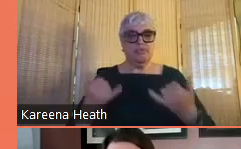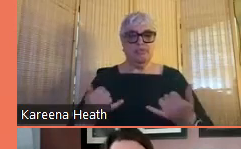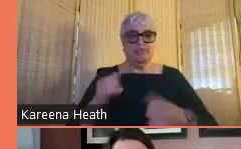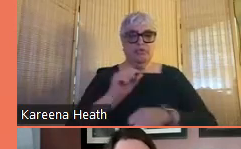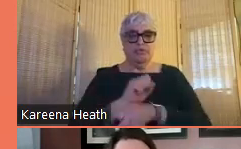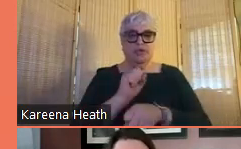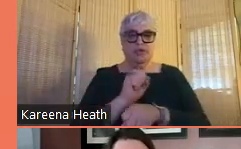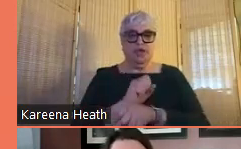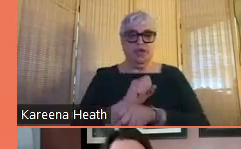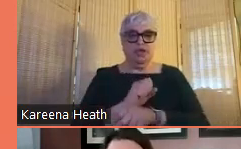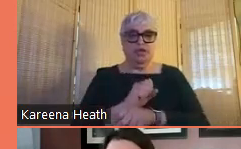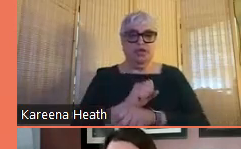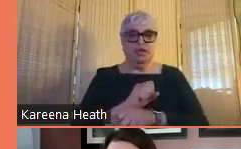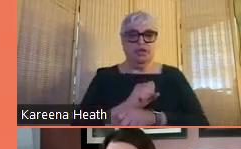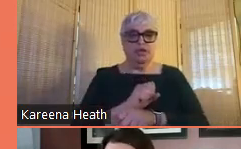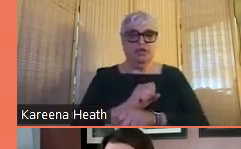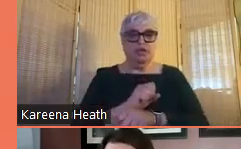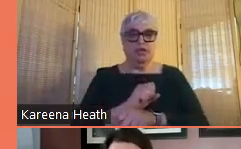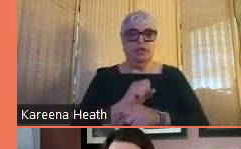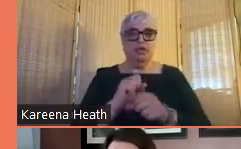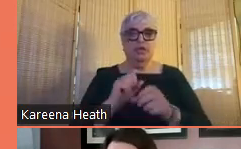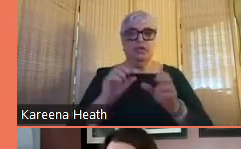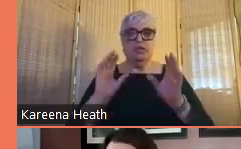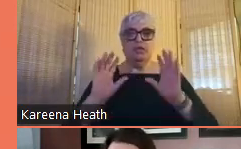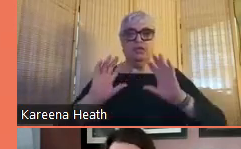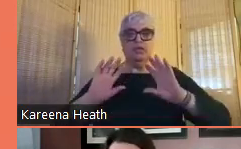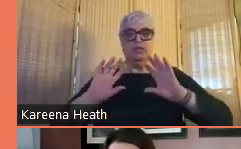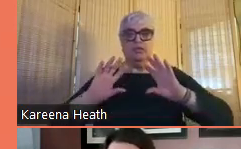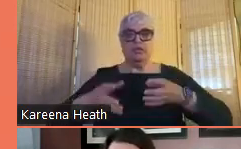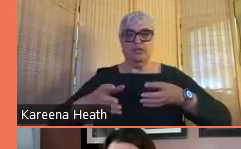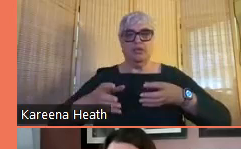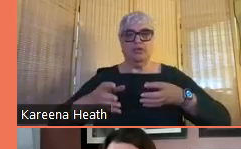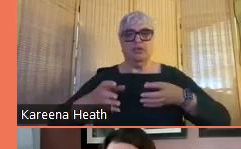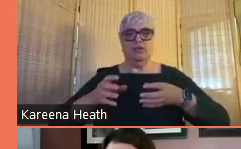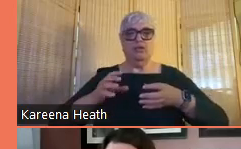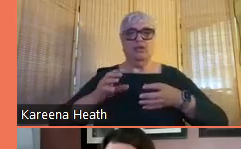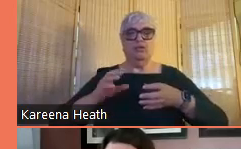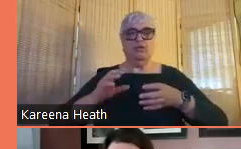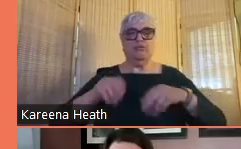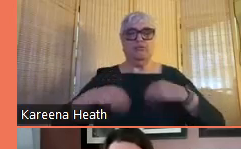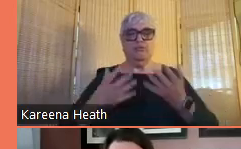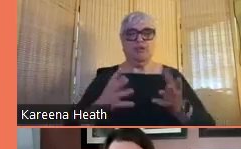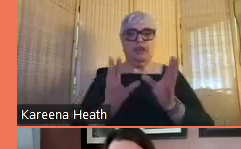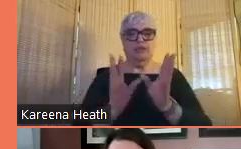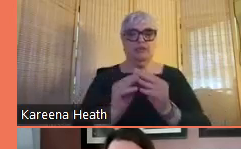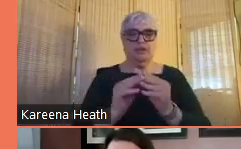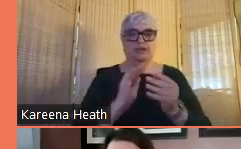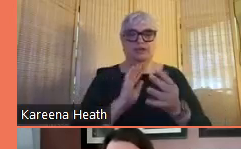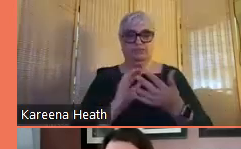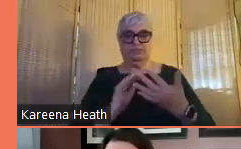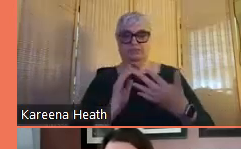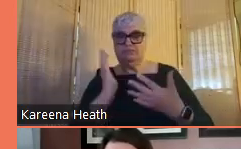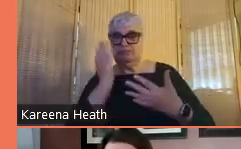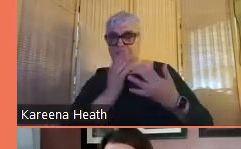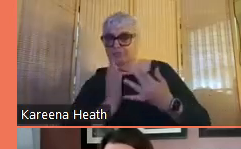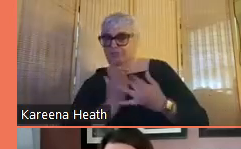a presentation together, a brief little blip at the provider convening that we're trying to sneak into, that will